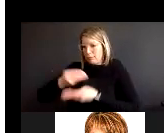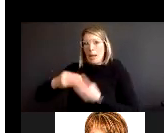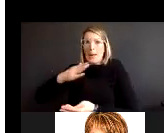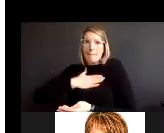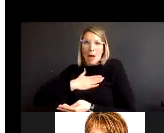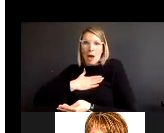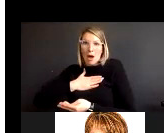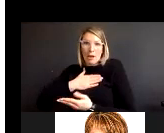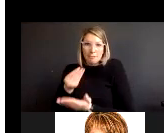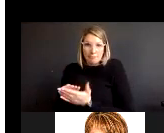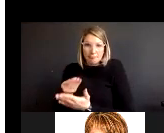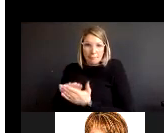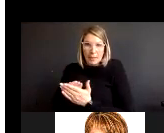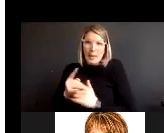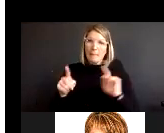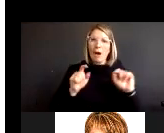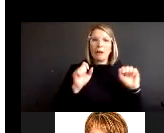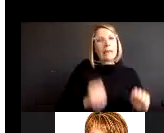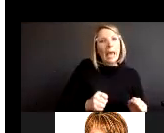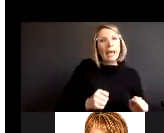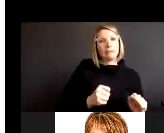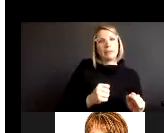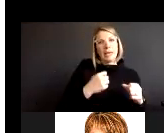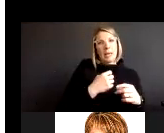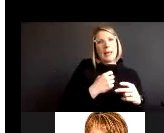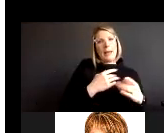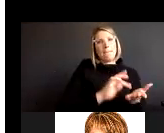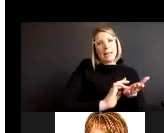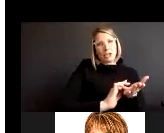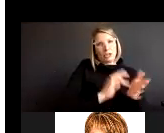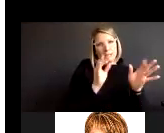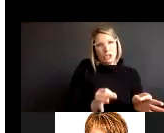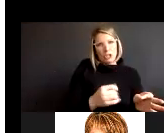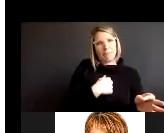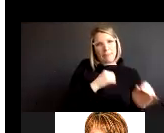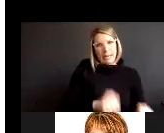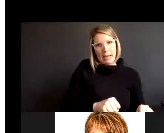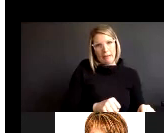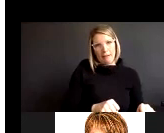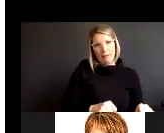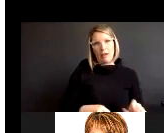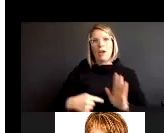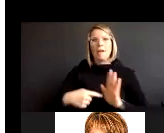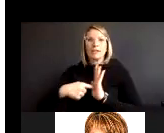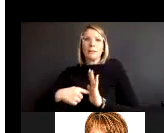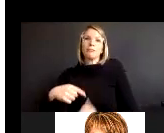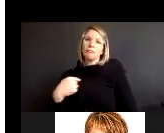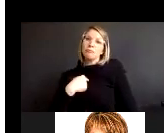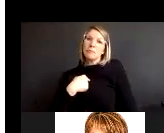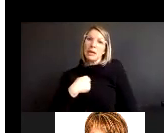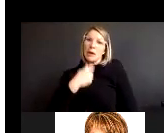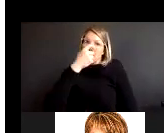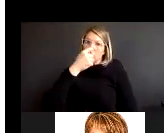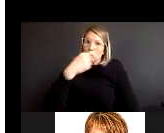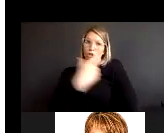healthcare decisions. Or you may be able to make simple healthcare decisions like, yes, I would like a flu shot, but you may not be able to